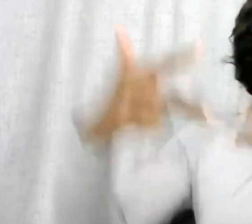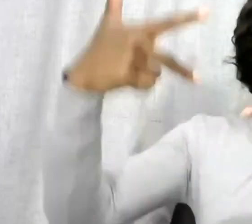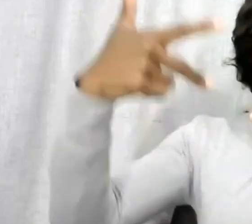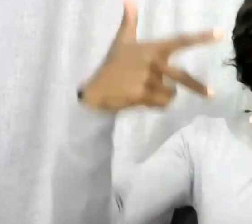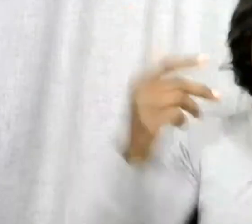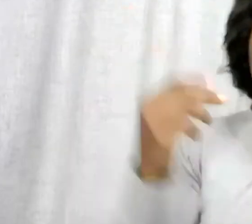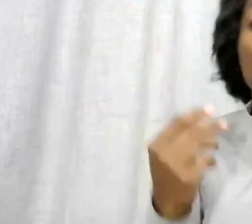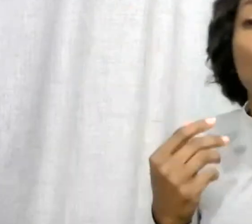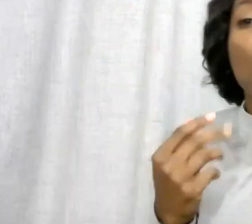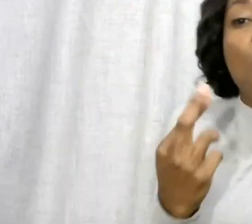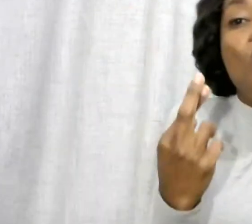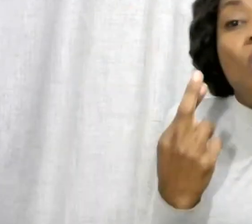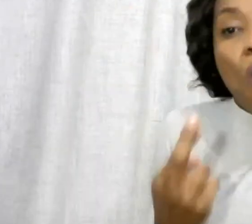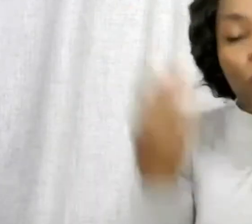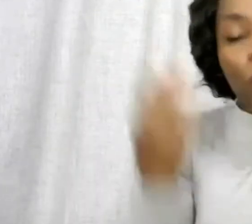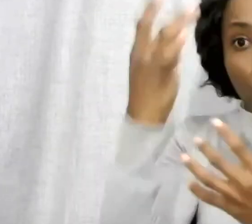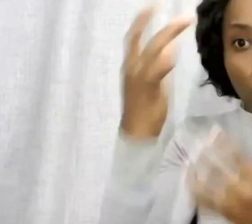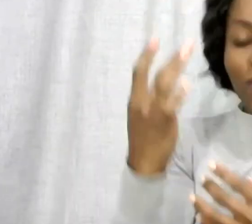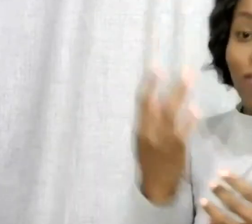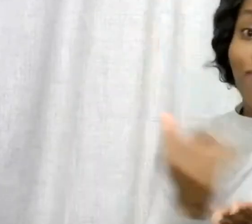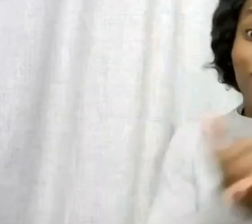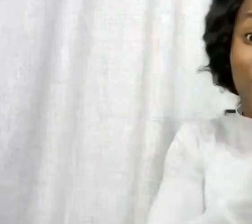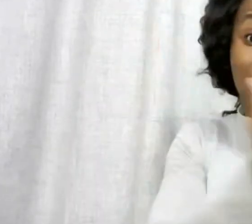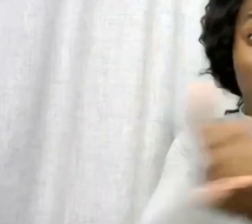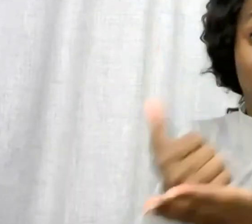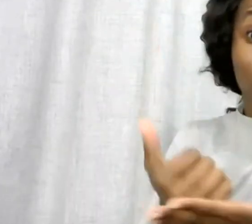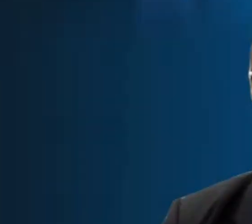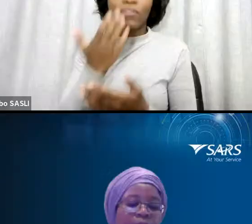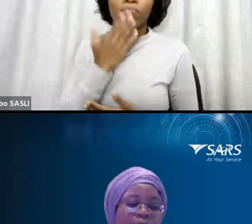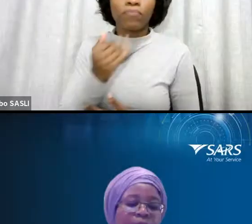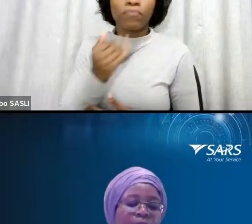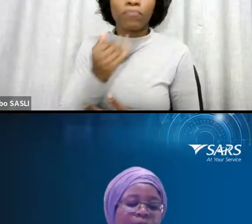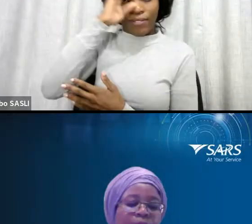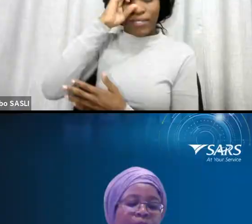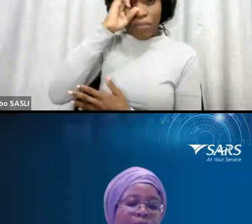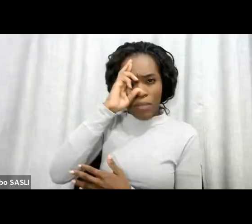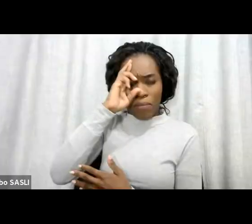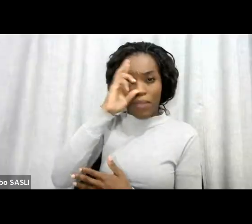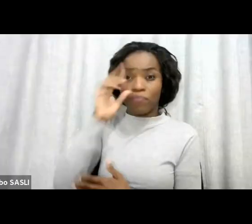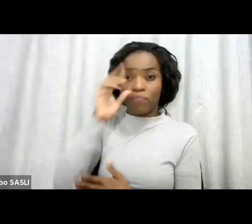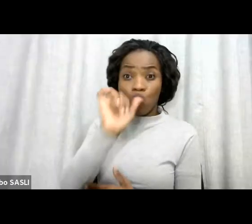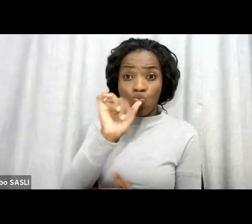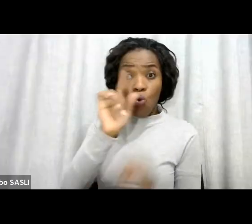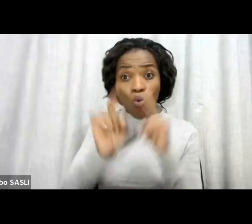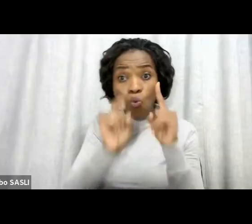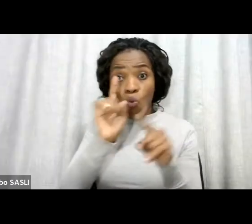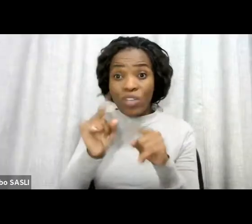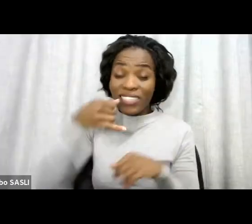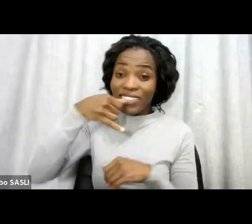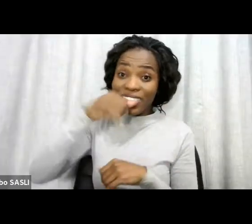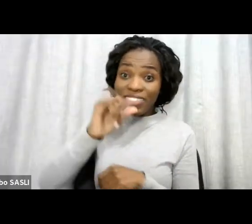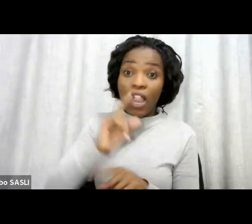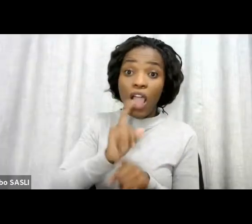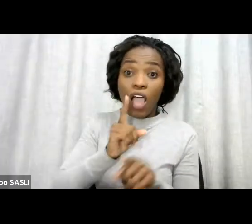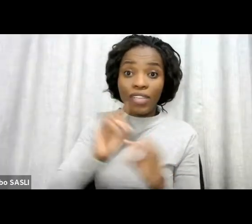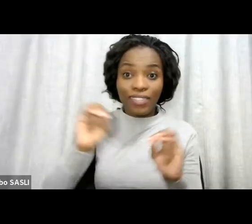beneficial. Please be reminded to forward some of your unanswered questions to